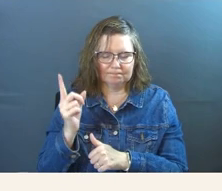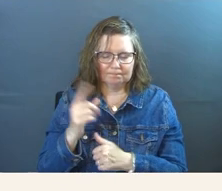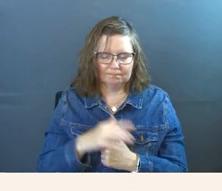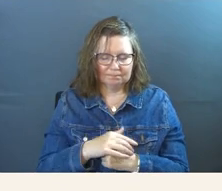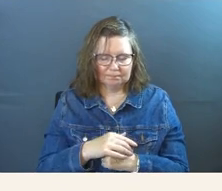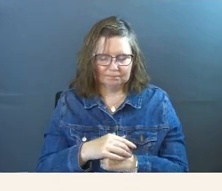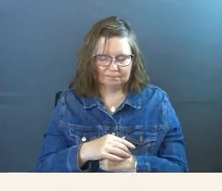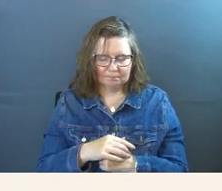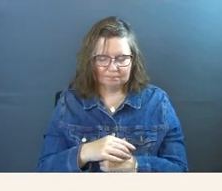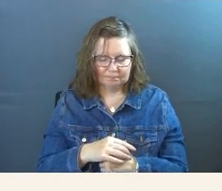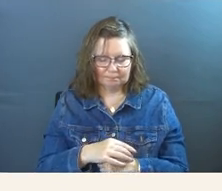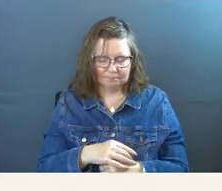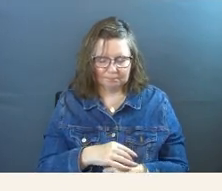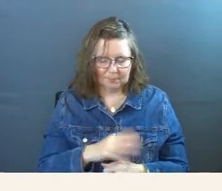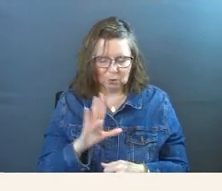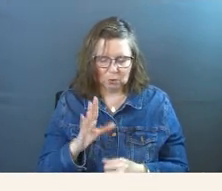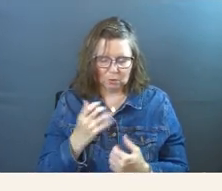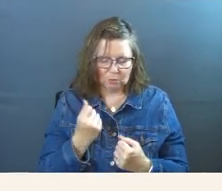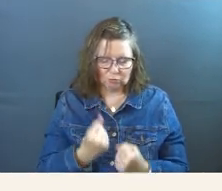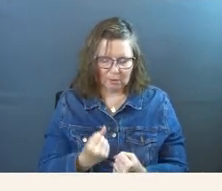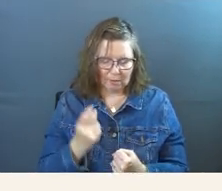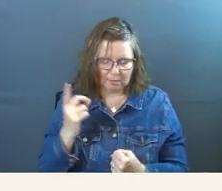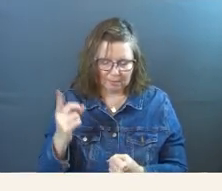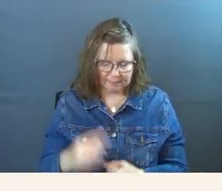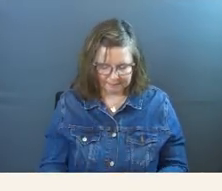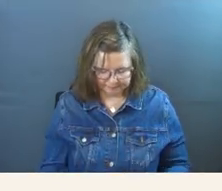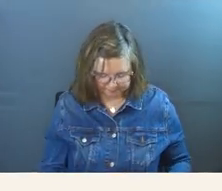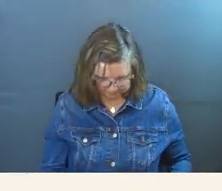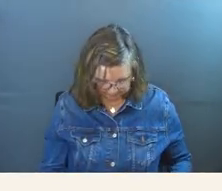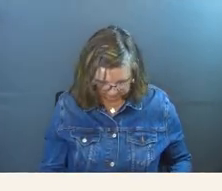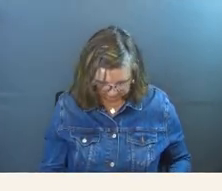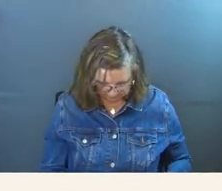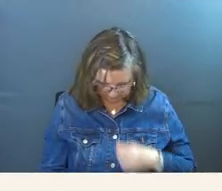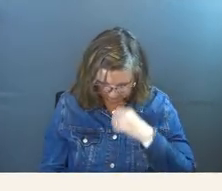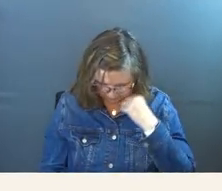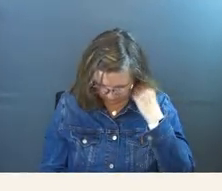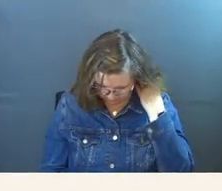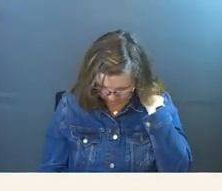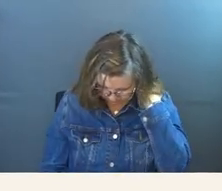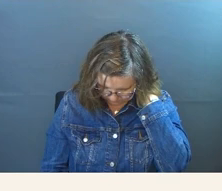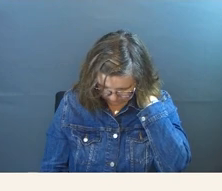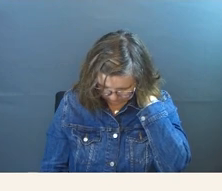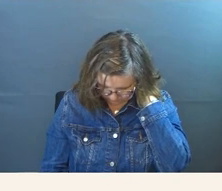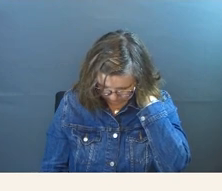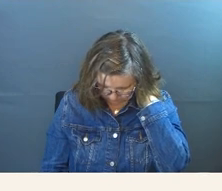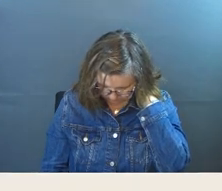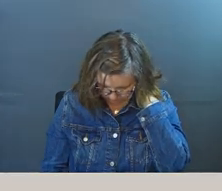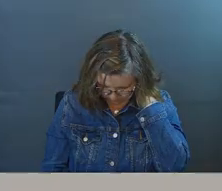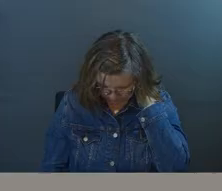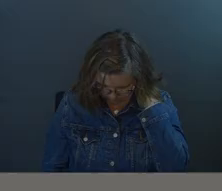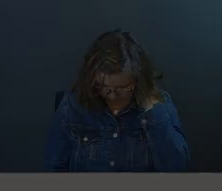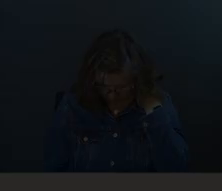to make you their ultimate strength. Father, show them. In Christ's name, amen.